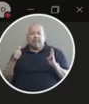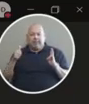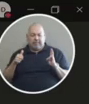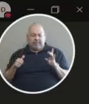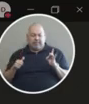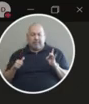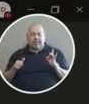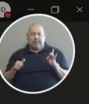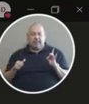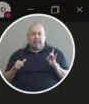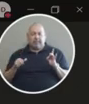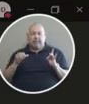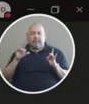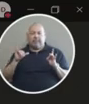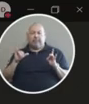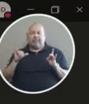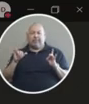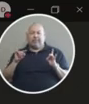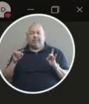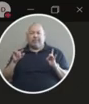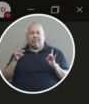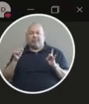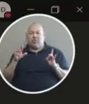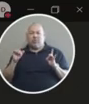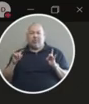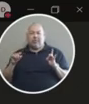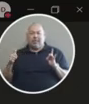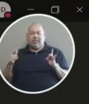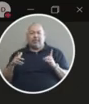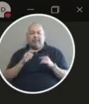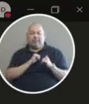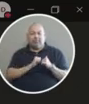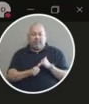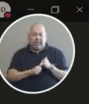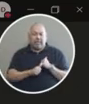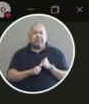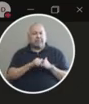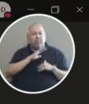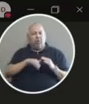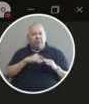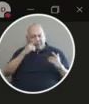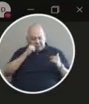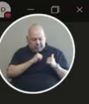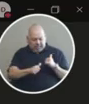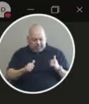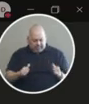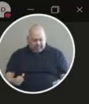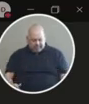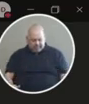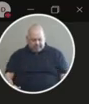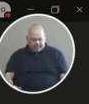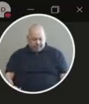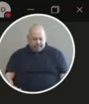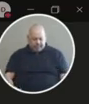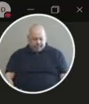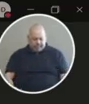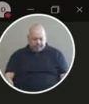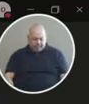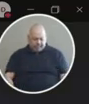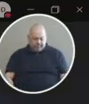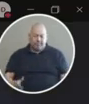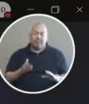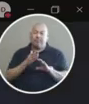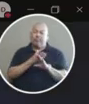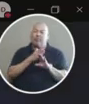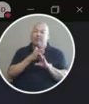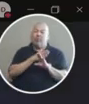Aye. And Lizarraga? Aye. That motion passes unanimously. All right, Laura, before we